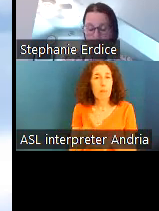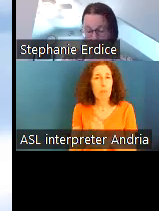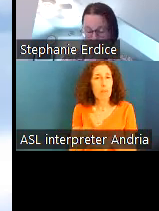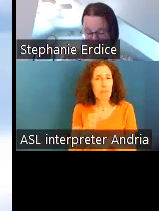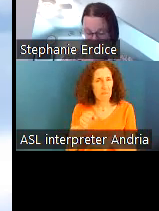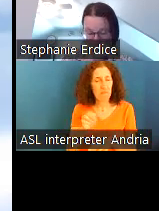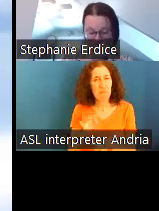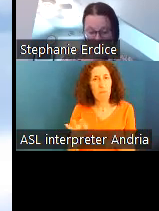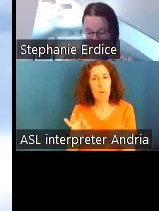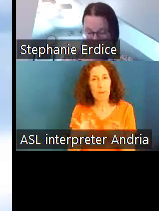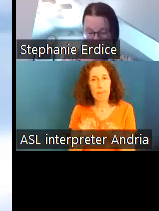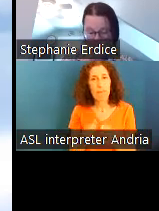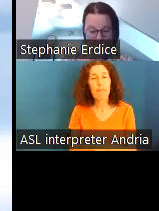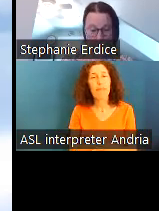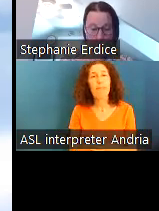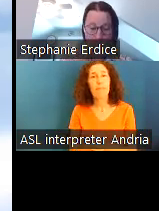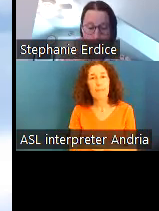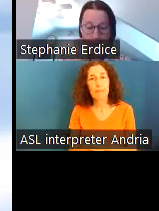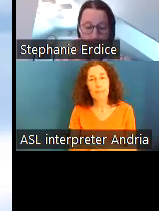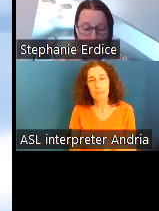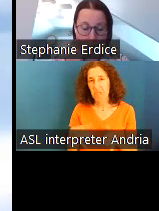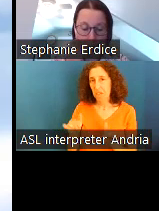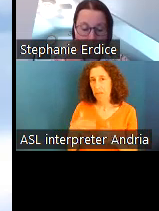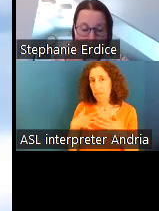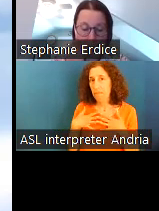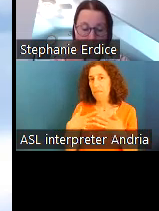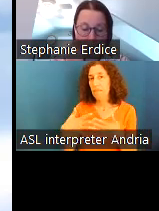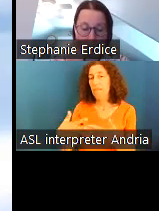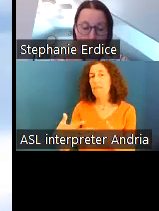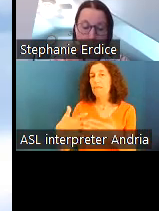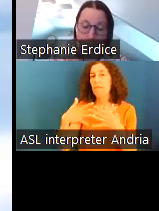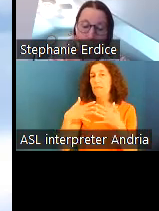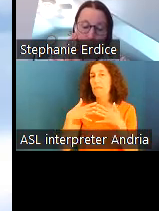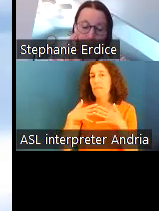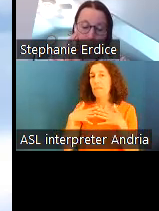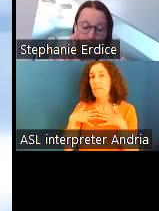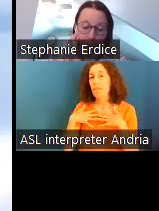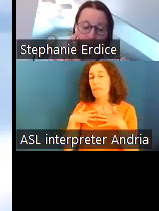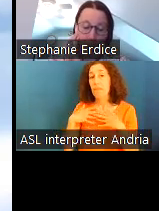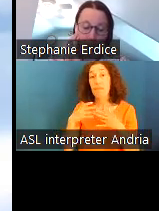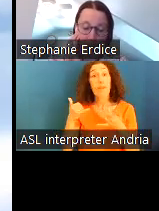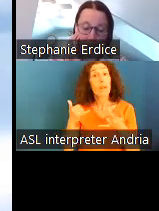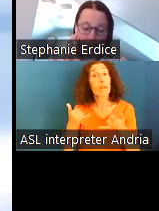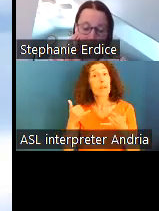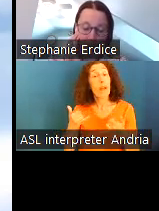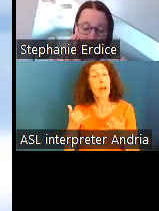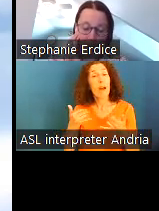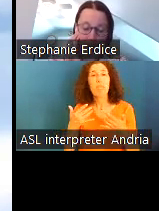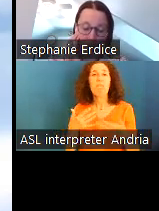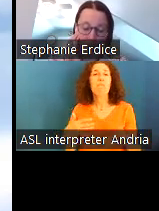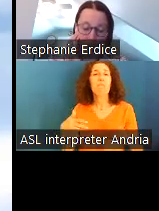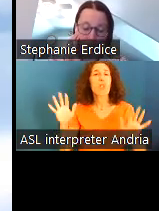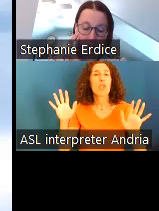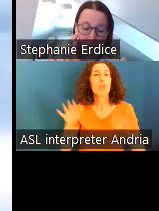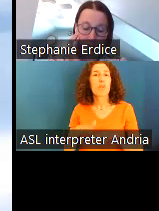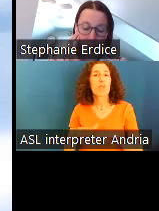If you haven't already, allow your breath to return to normal with a gentle inhale and exhale.